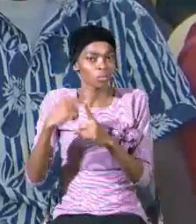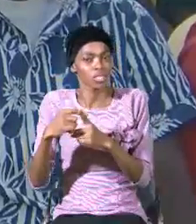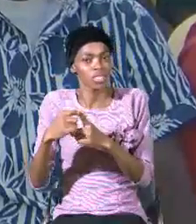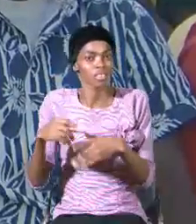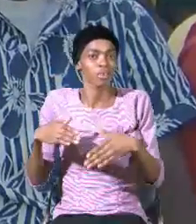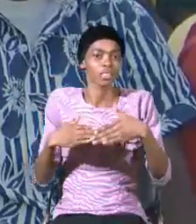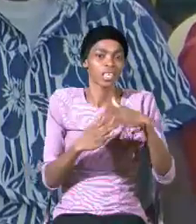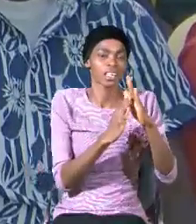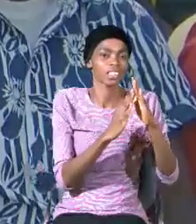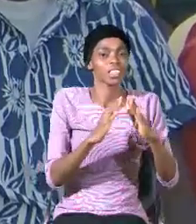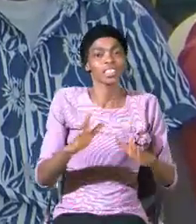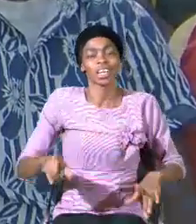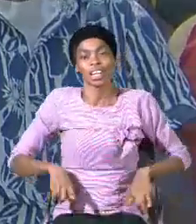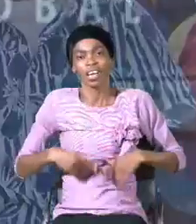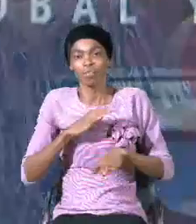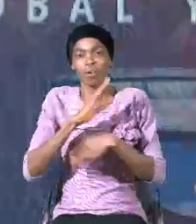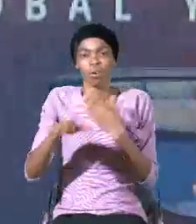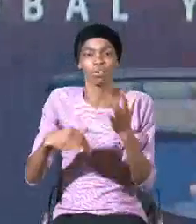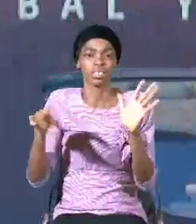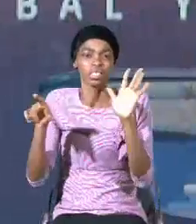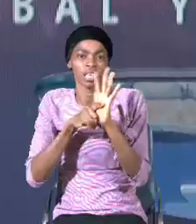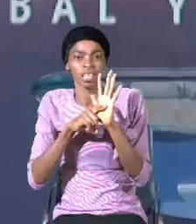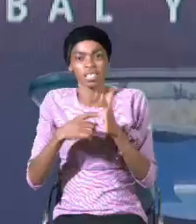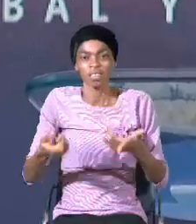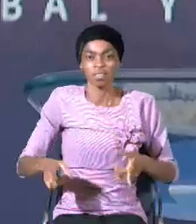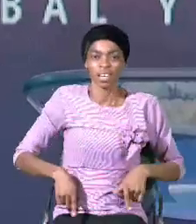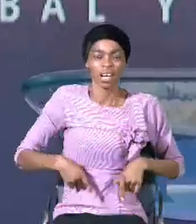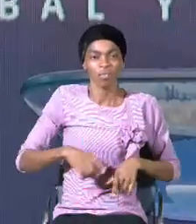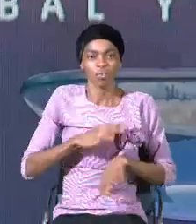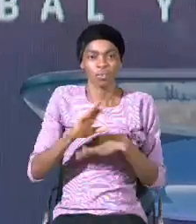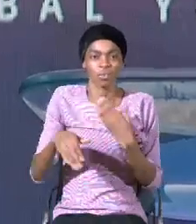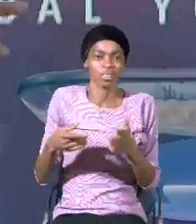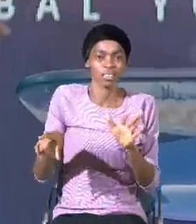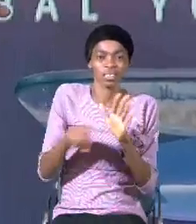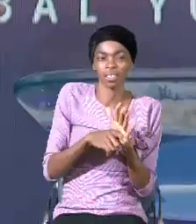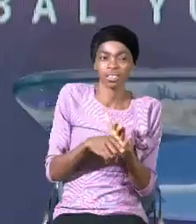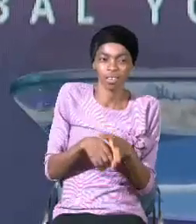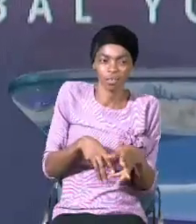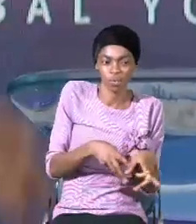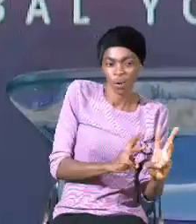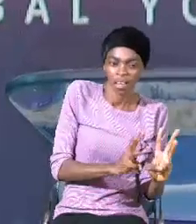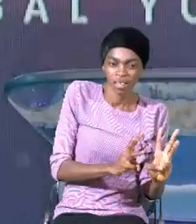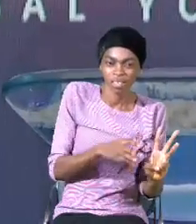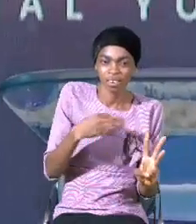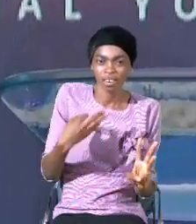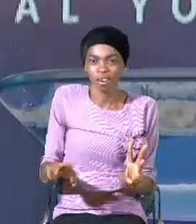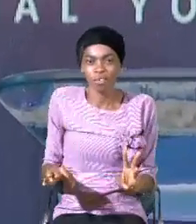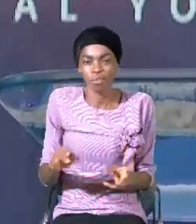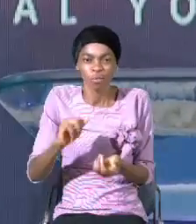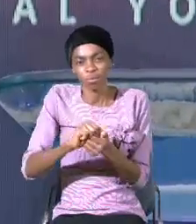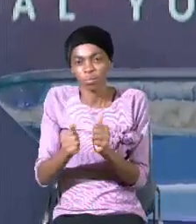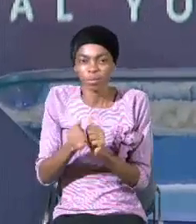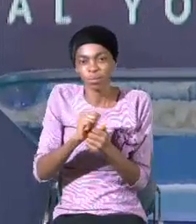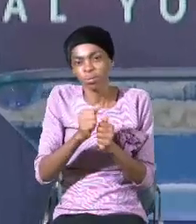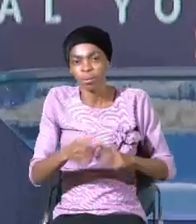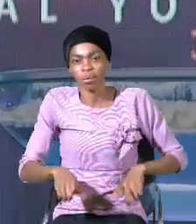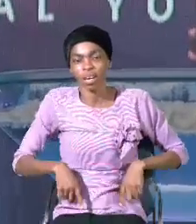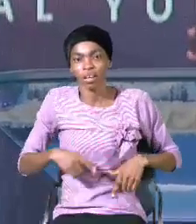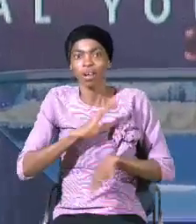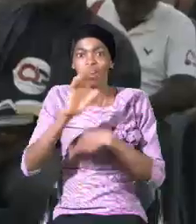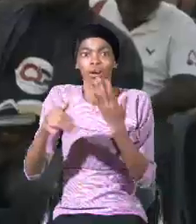life. All the negative arms and all the negative roots of, you know, problematic life, all that